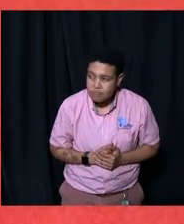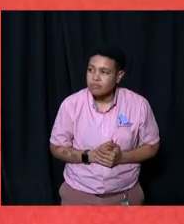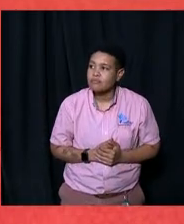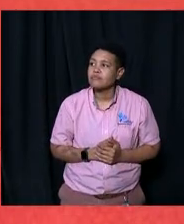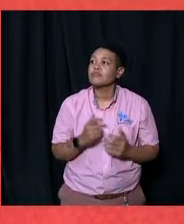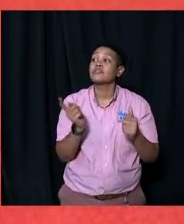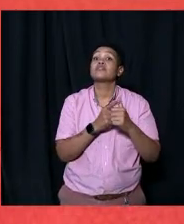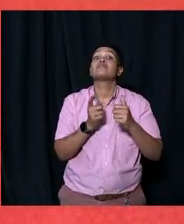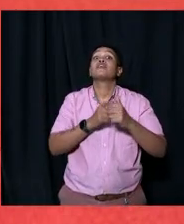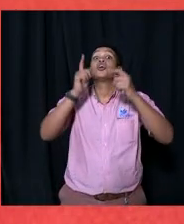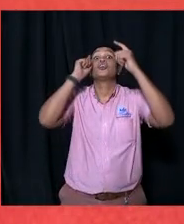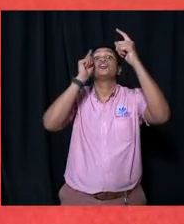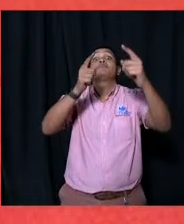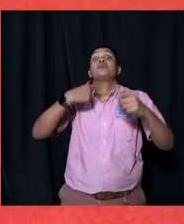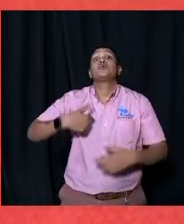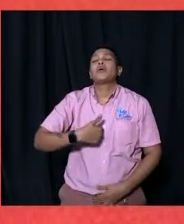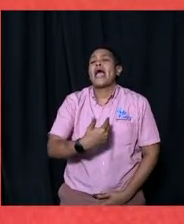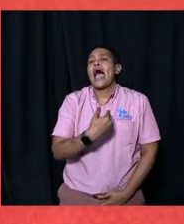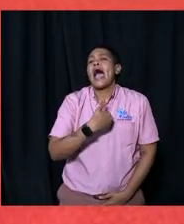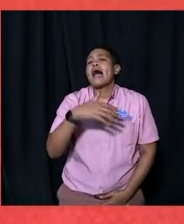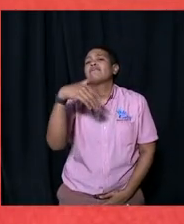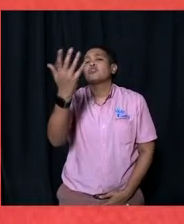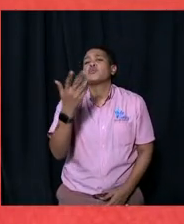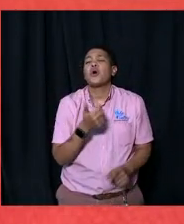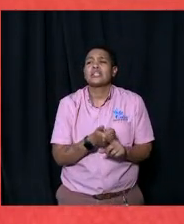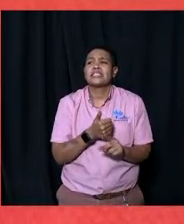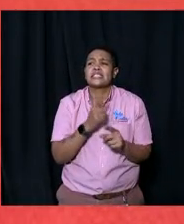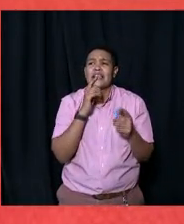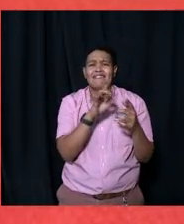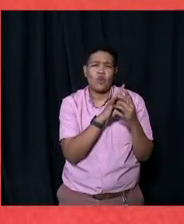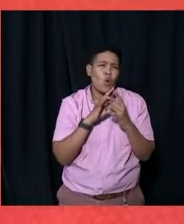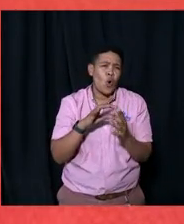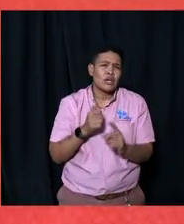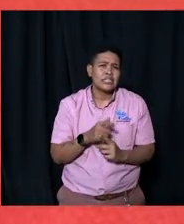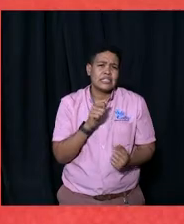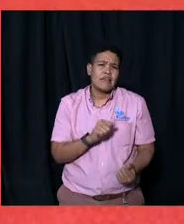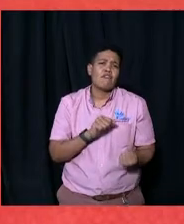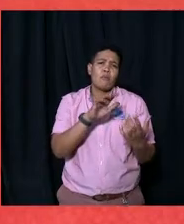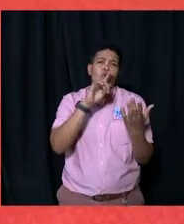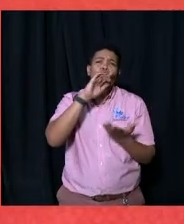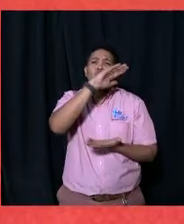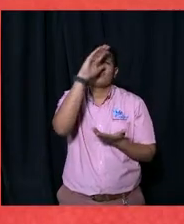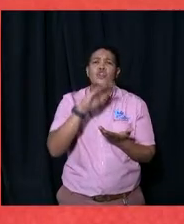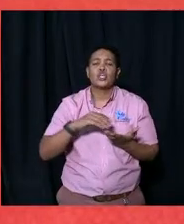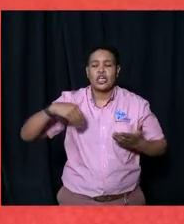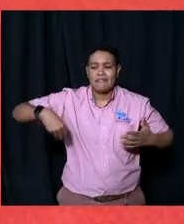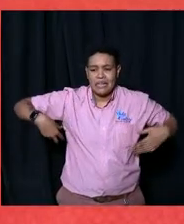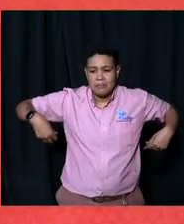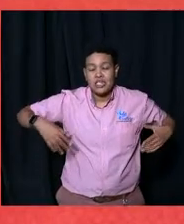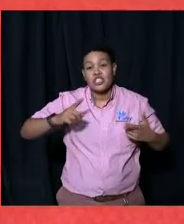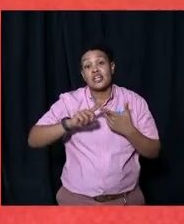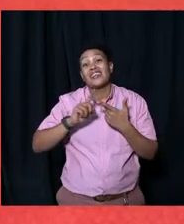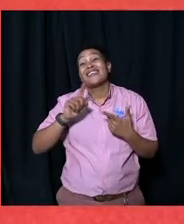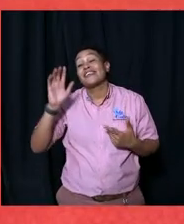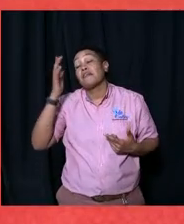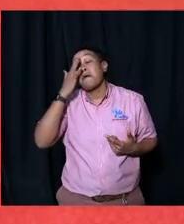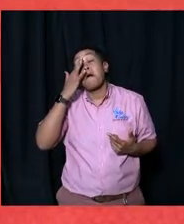So the first objective that we have is to coordinate approaches to the reduction of emissions. And the